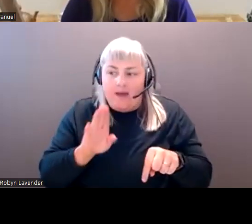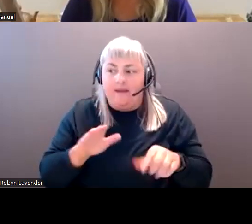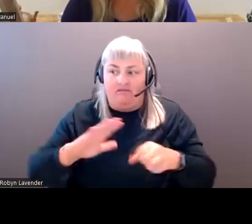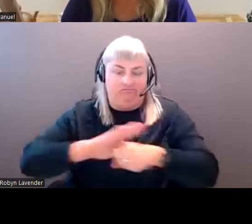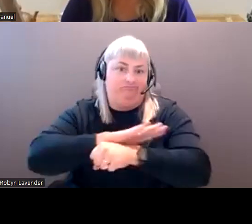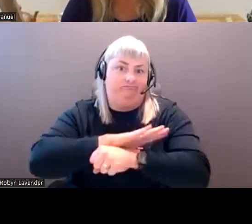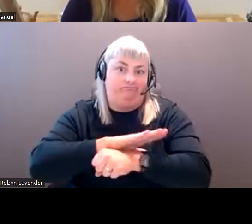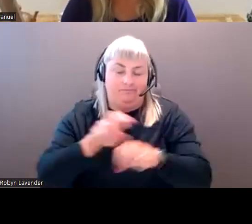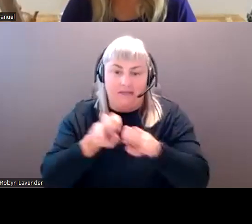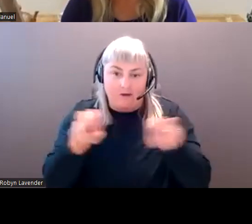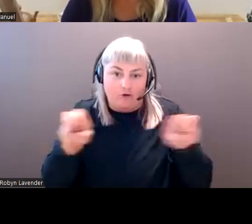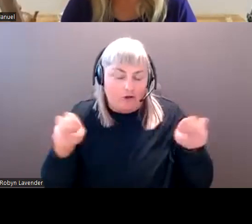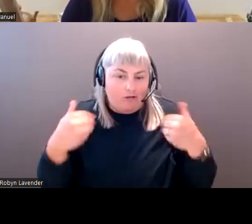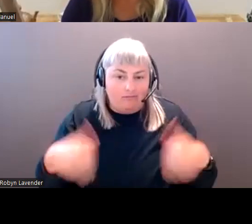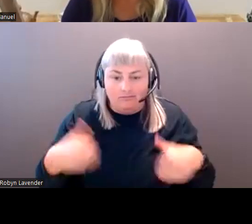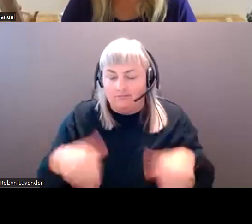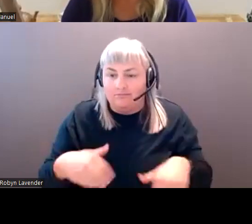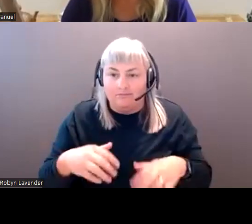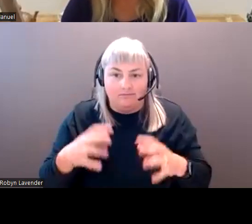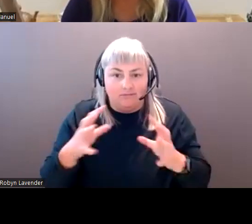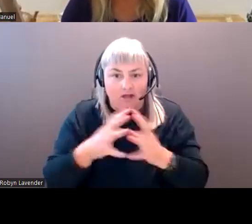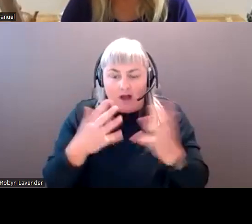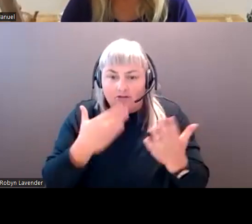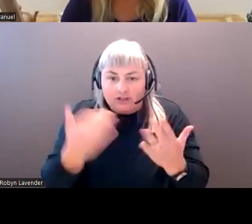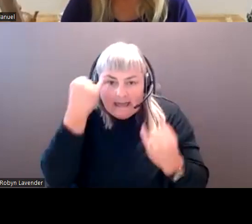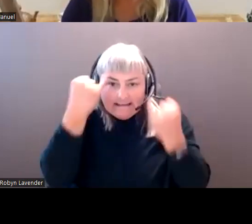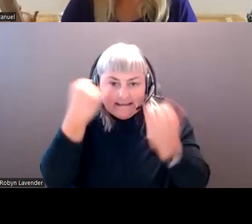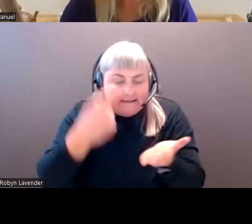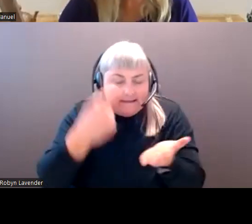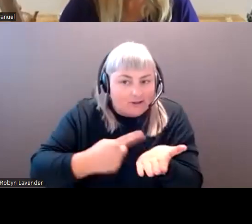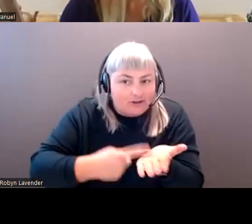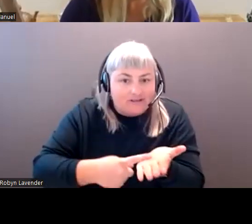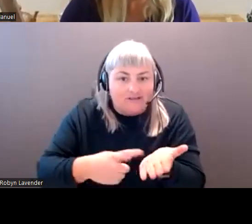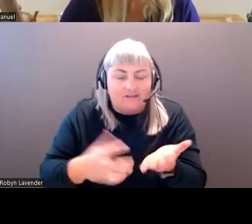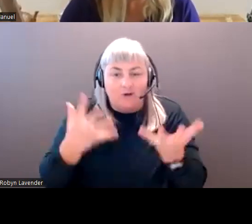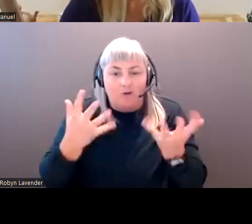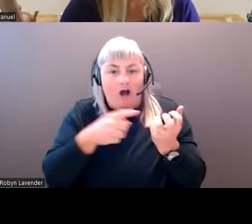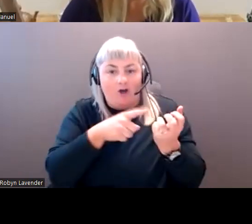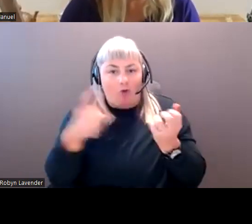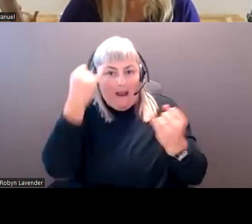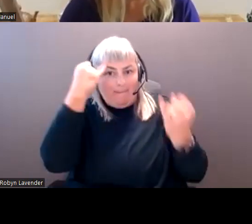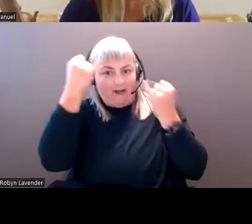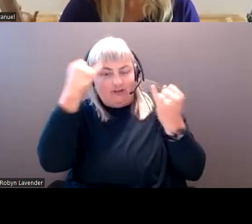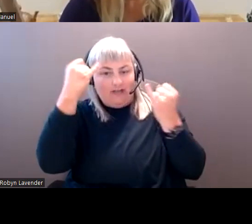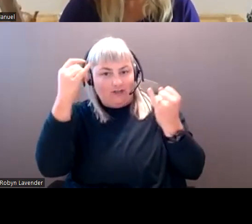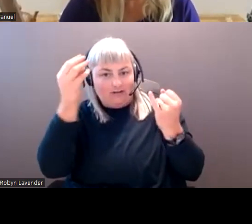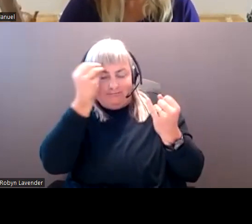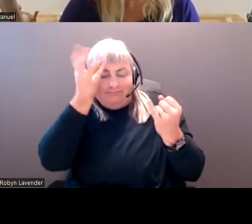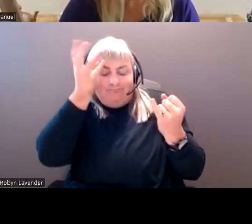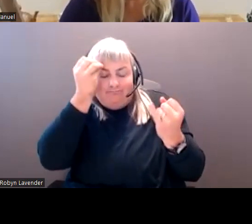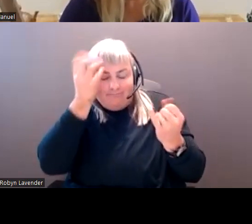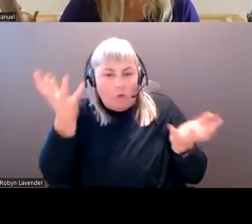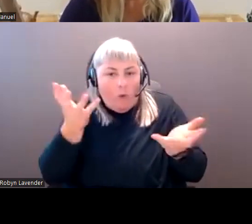panel with lots of great ideas and discussions. We want to spark your imaginations about what might be